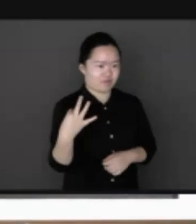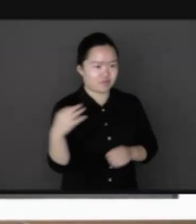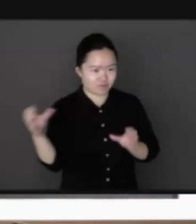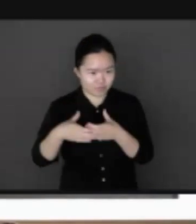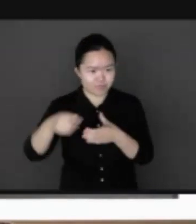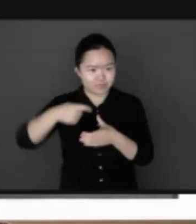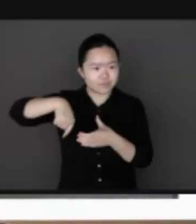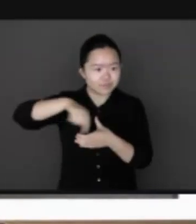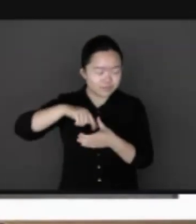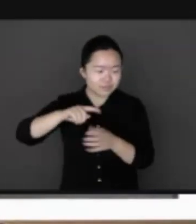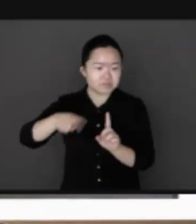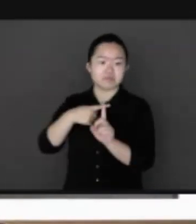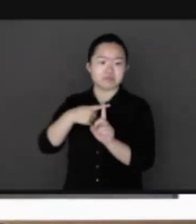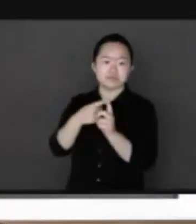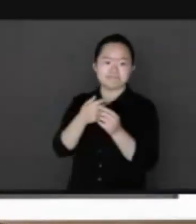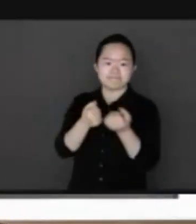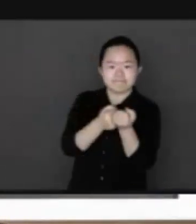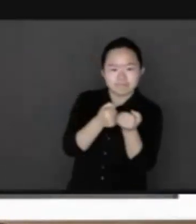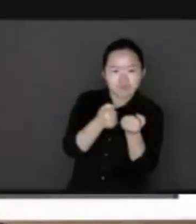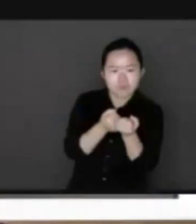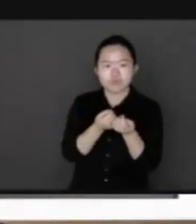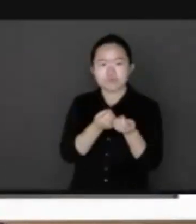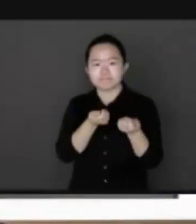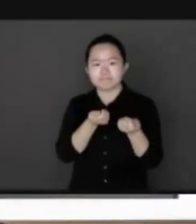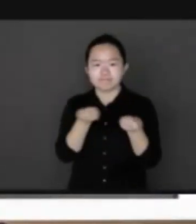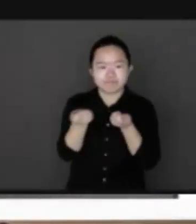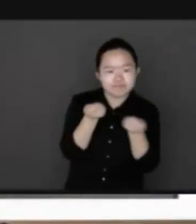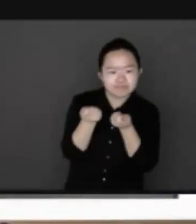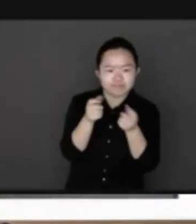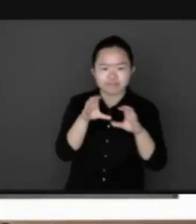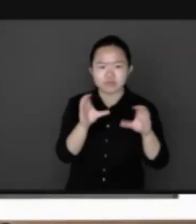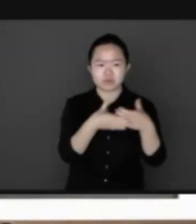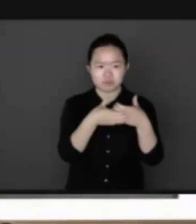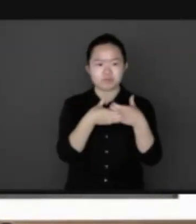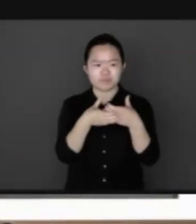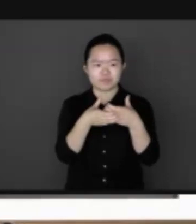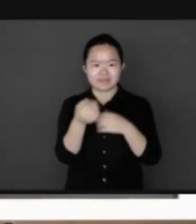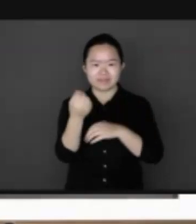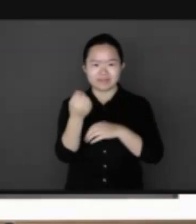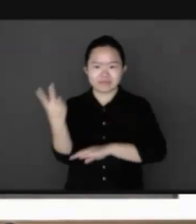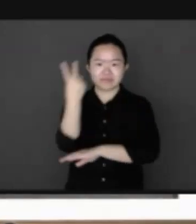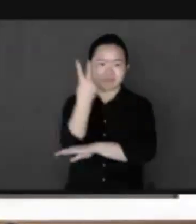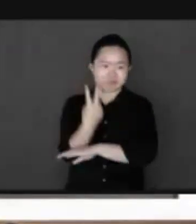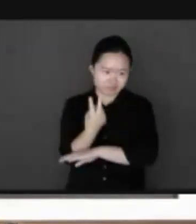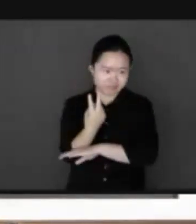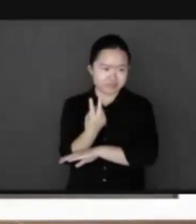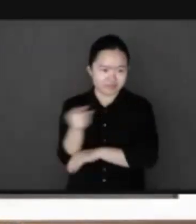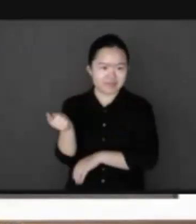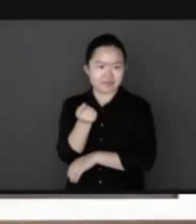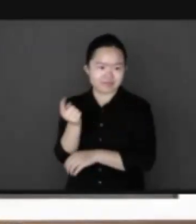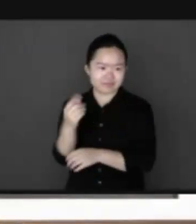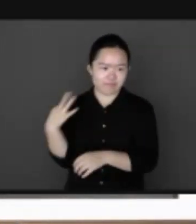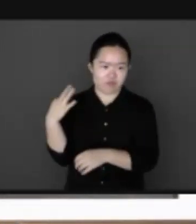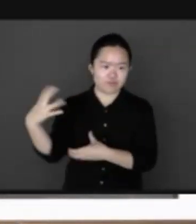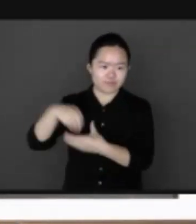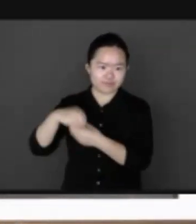facilitators of the workshop with us on stage now, and they are also part of this volunteer group. So we will present, or they will